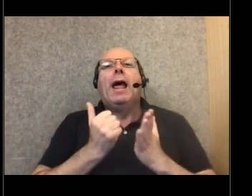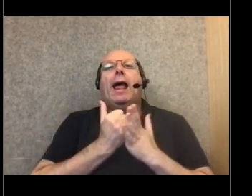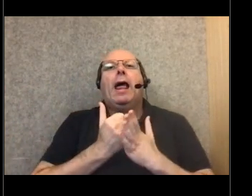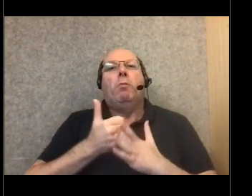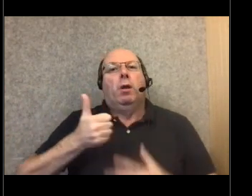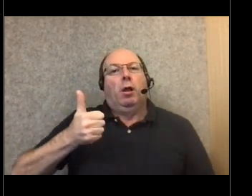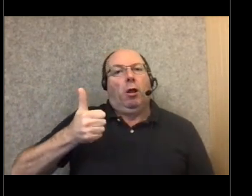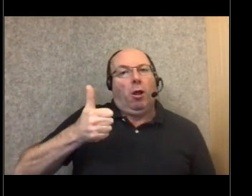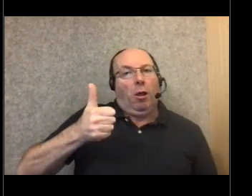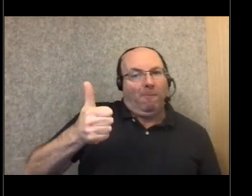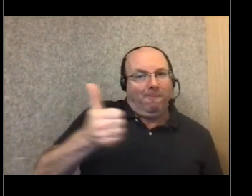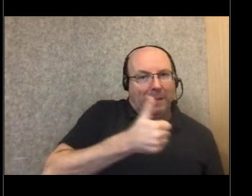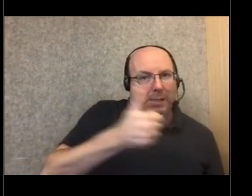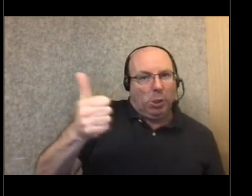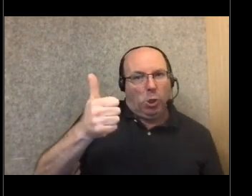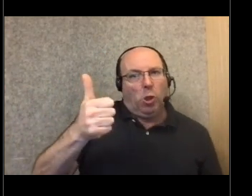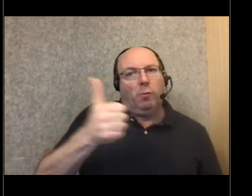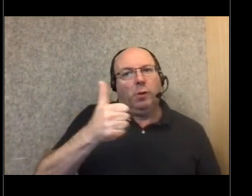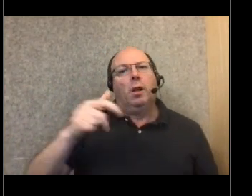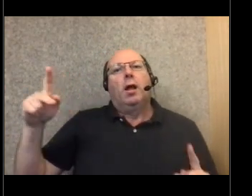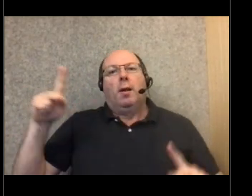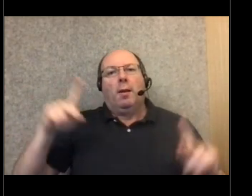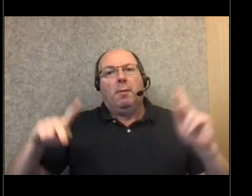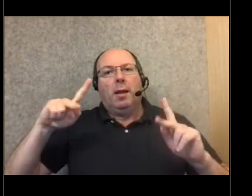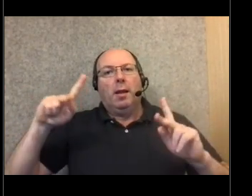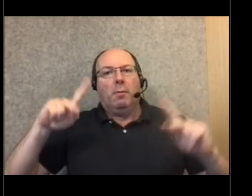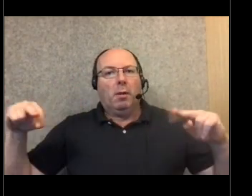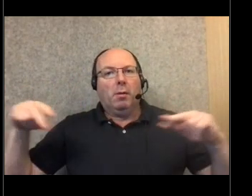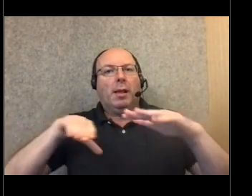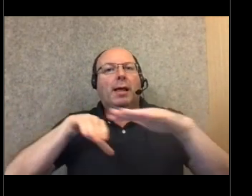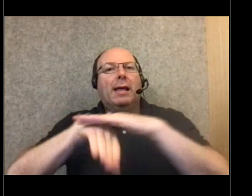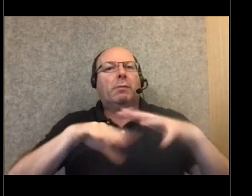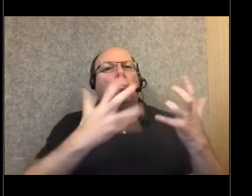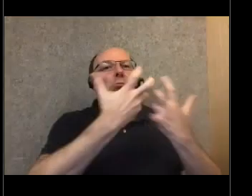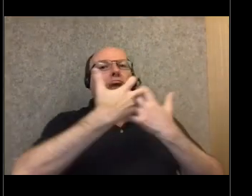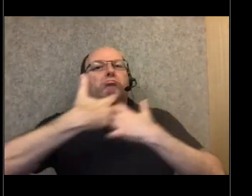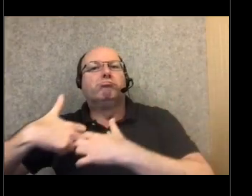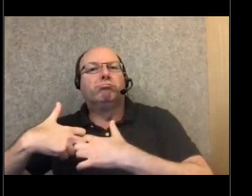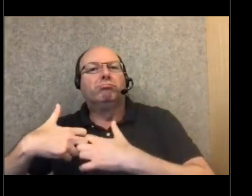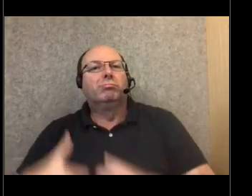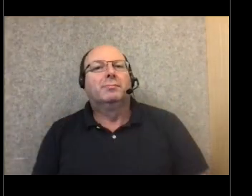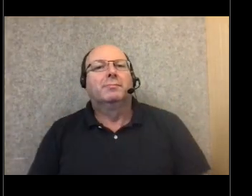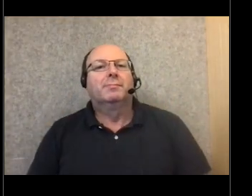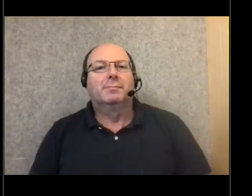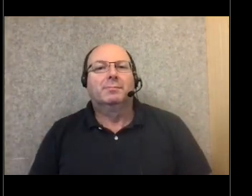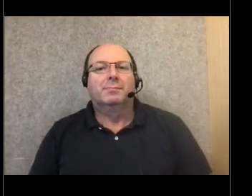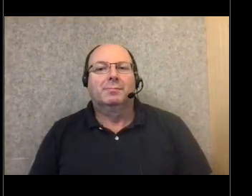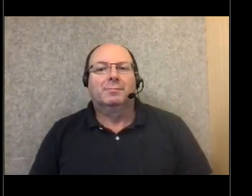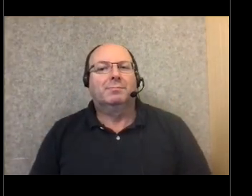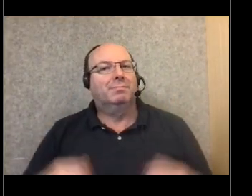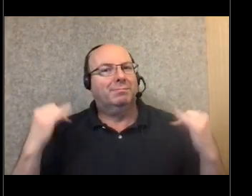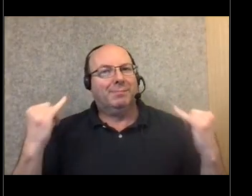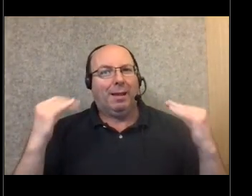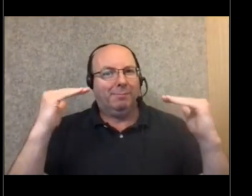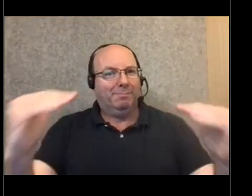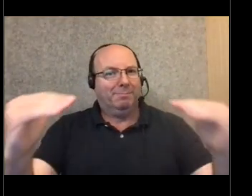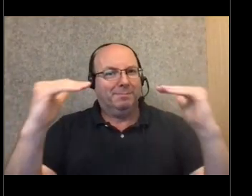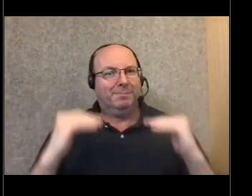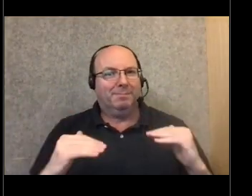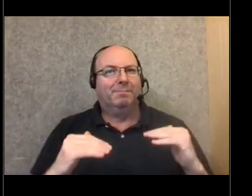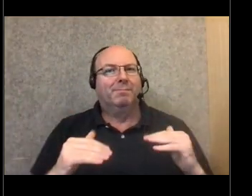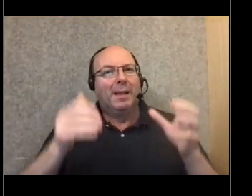vehicular and pedestrian accessible routes. And now we have come to our